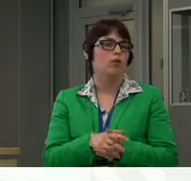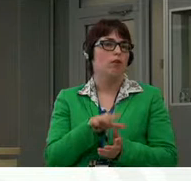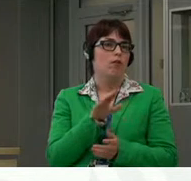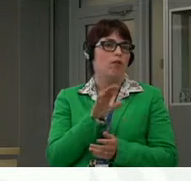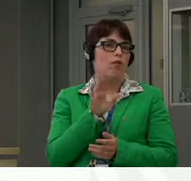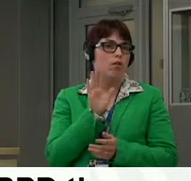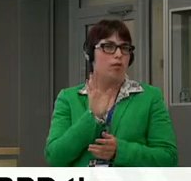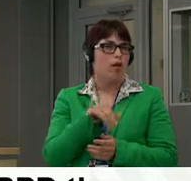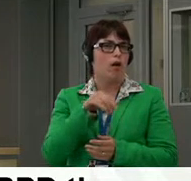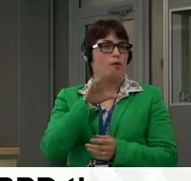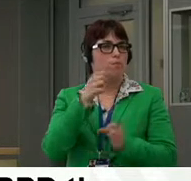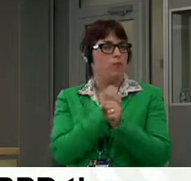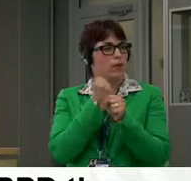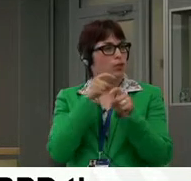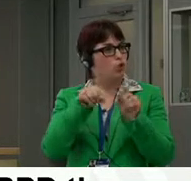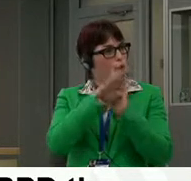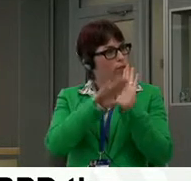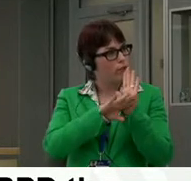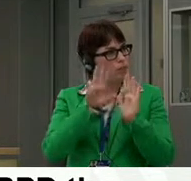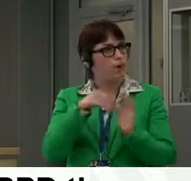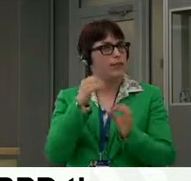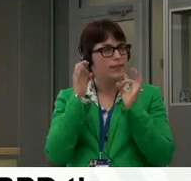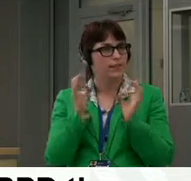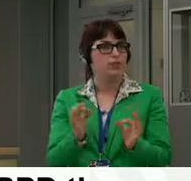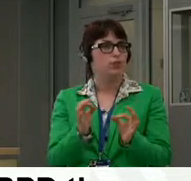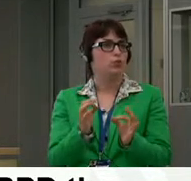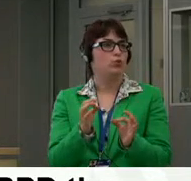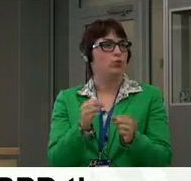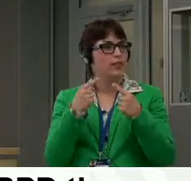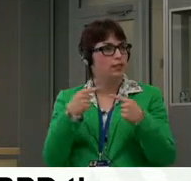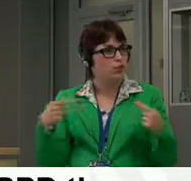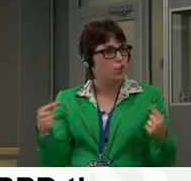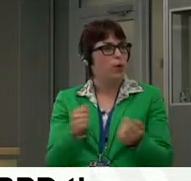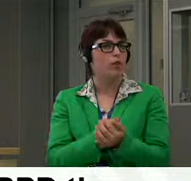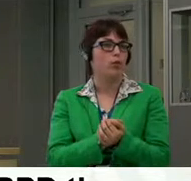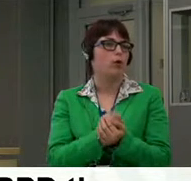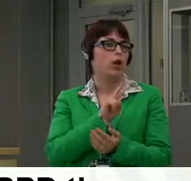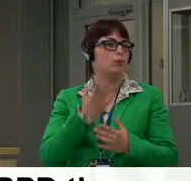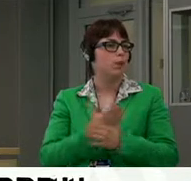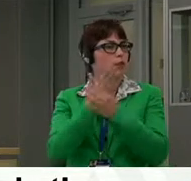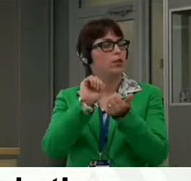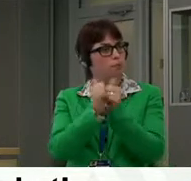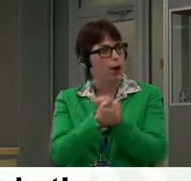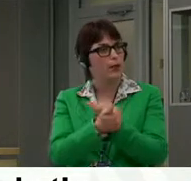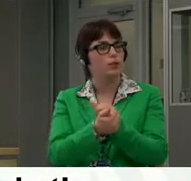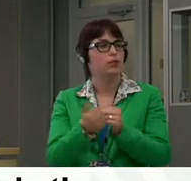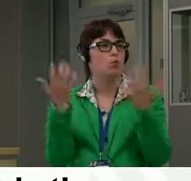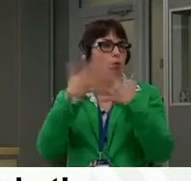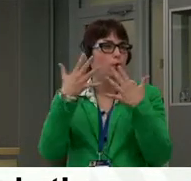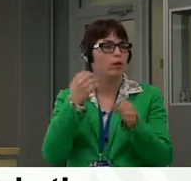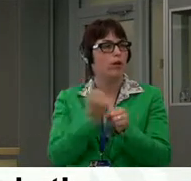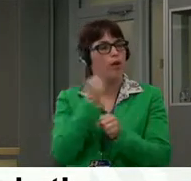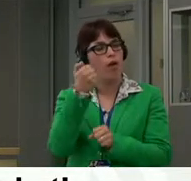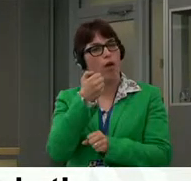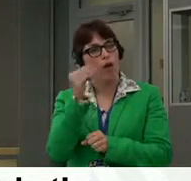tool that will change both policies in the European Union and in member states. The nothing